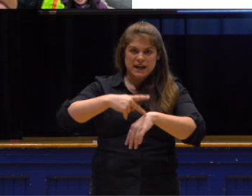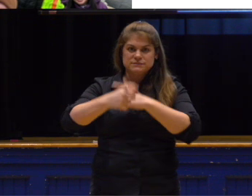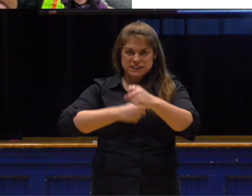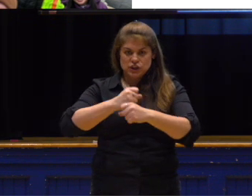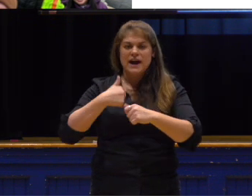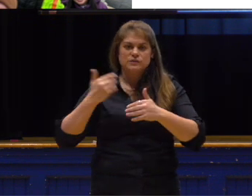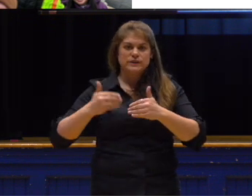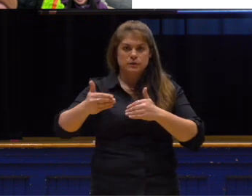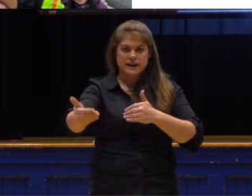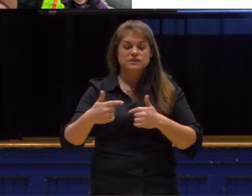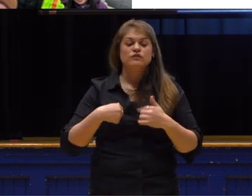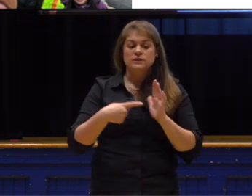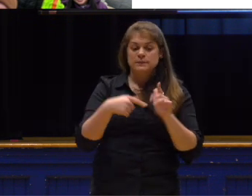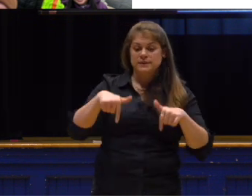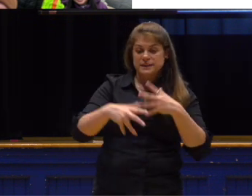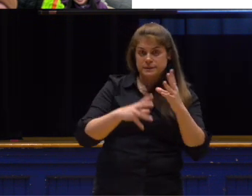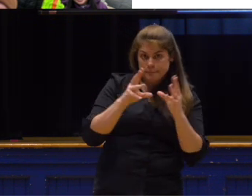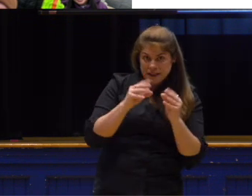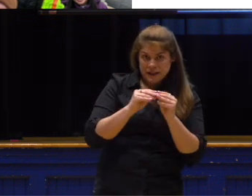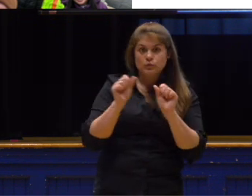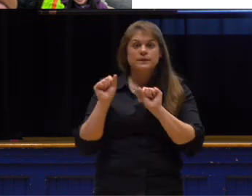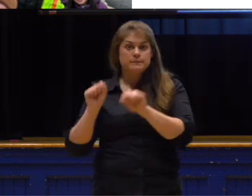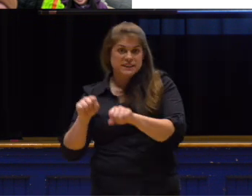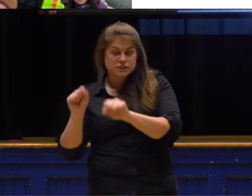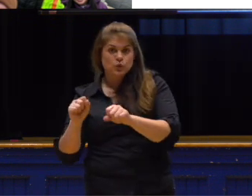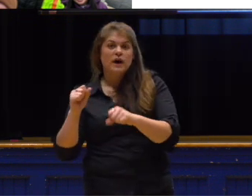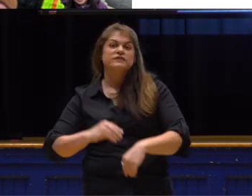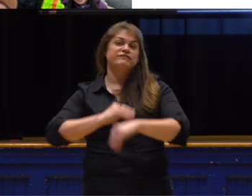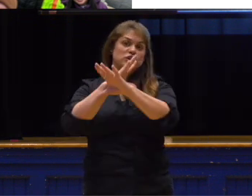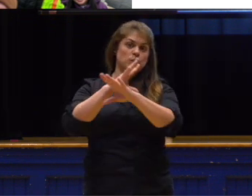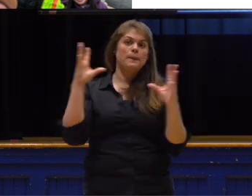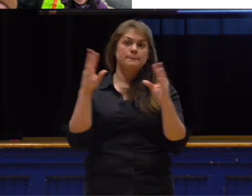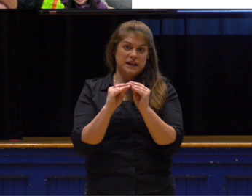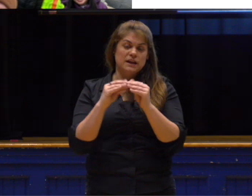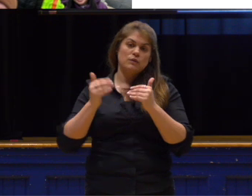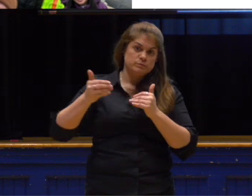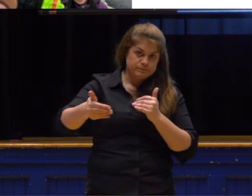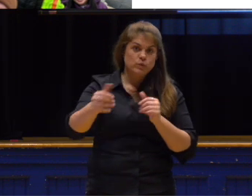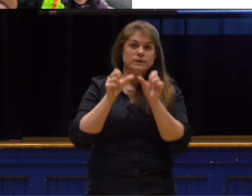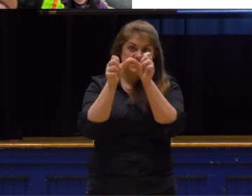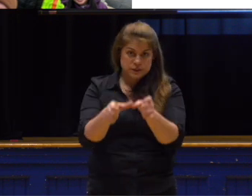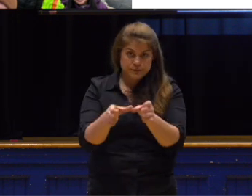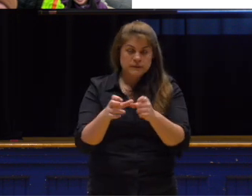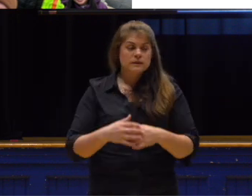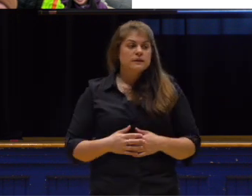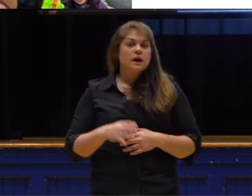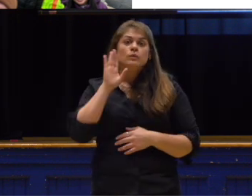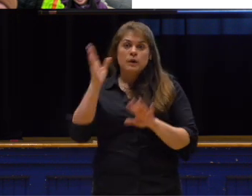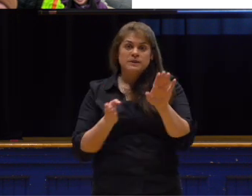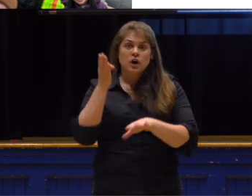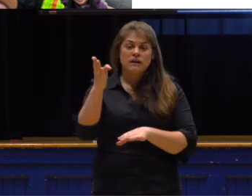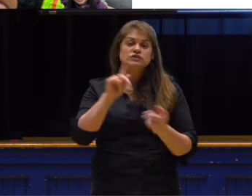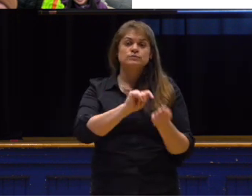in person, such as this meeting, and with the potential for virtual meetings as the project advances. We will be offering